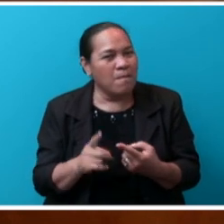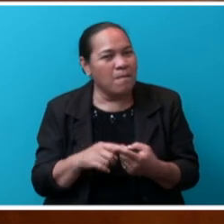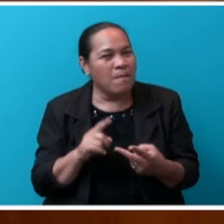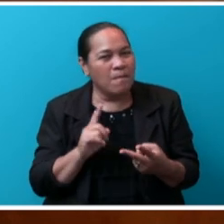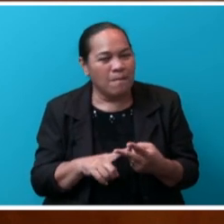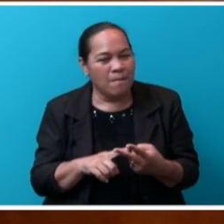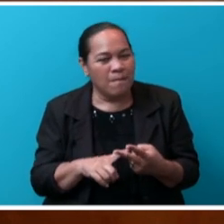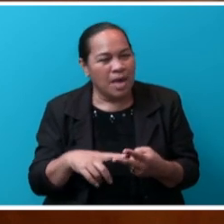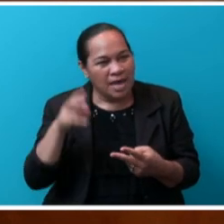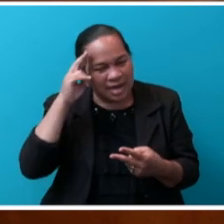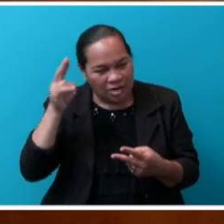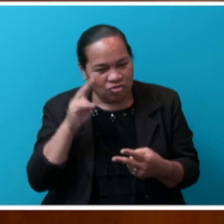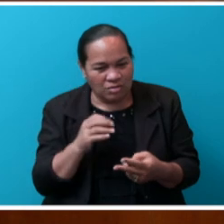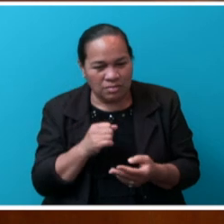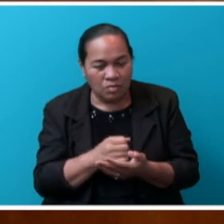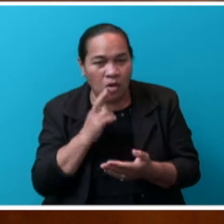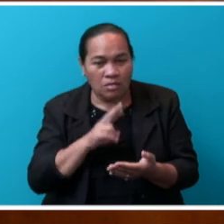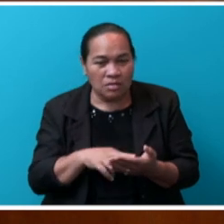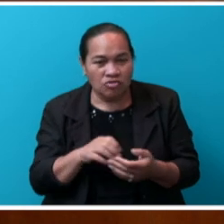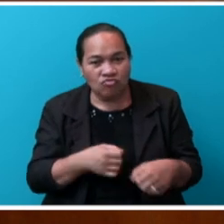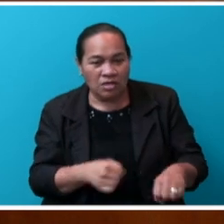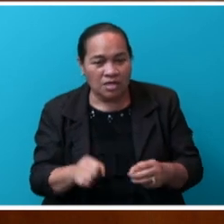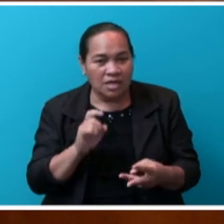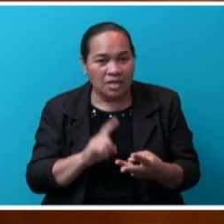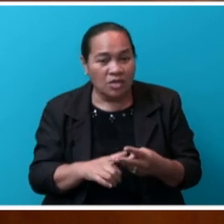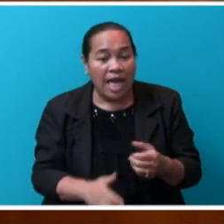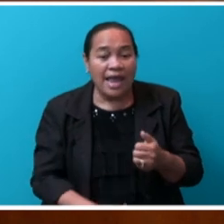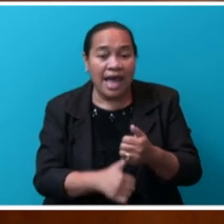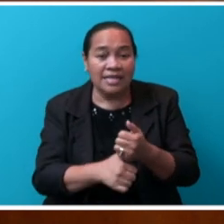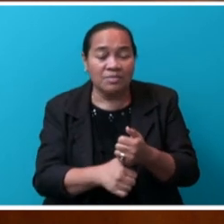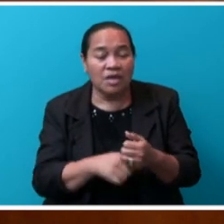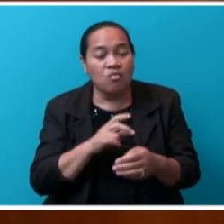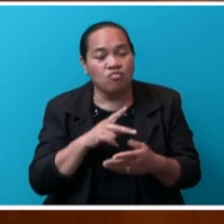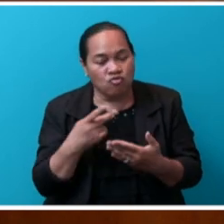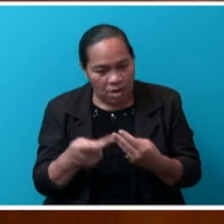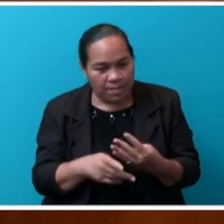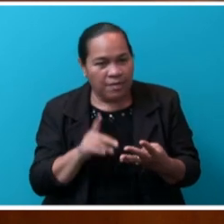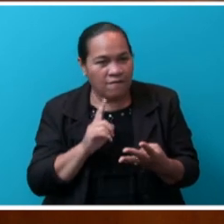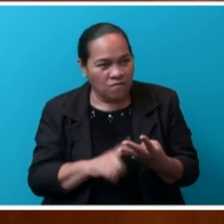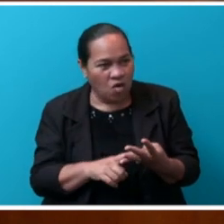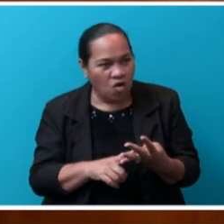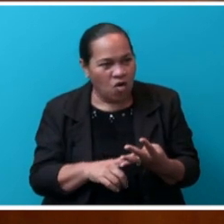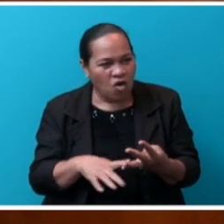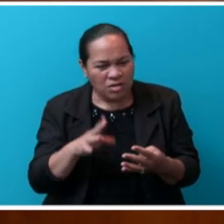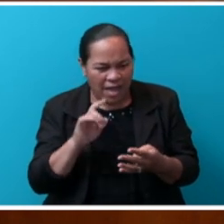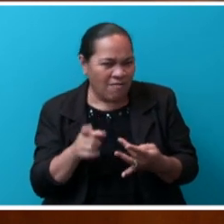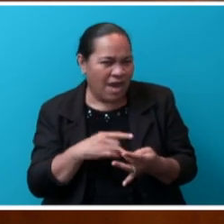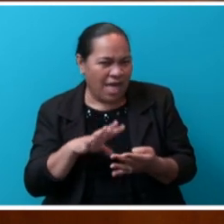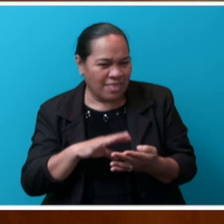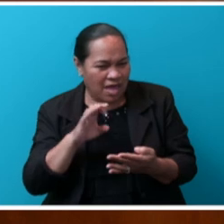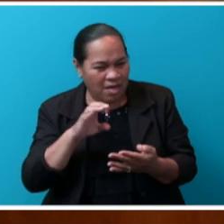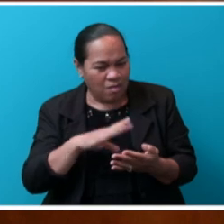National Export Strategy. 3, Trade Enhancement Program. 4, Northern Development Program. 5,